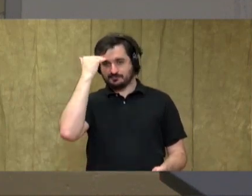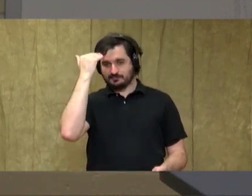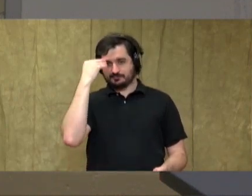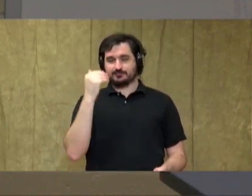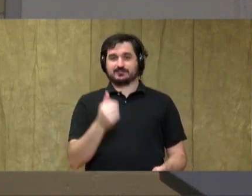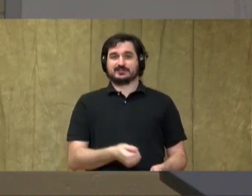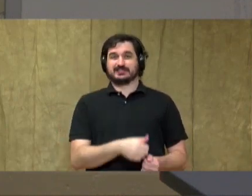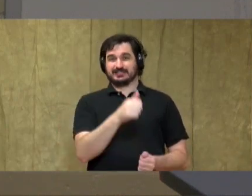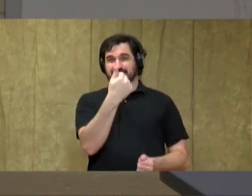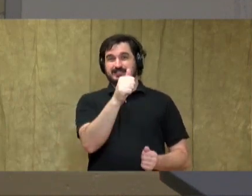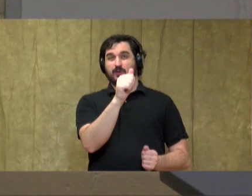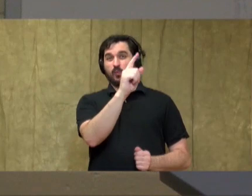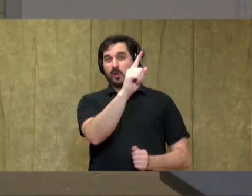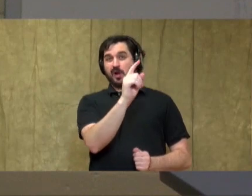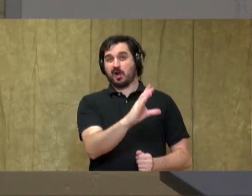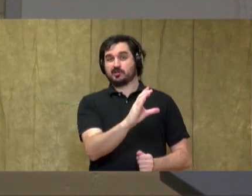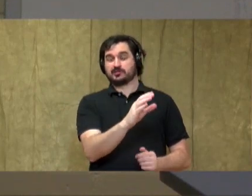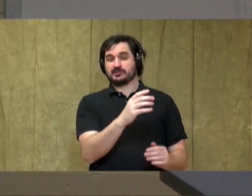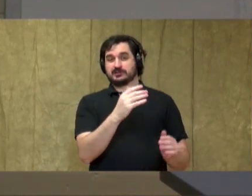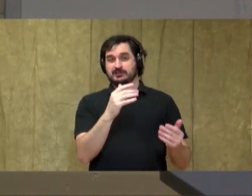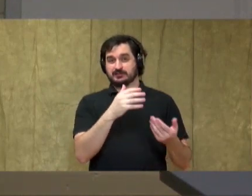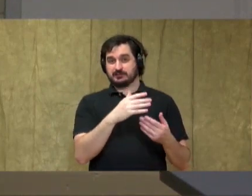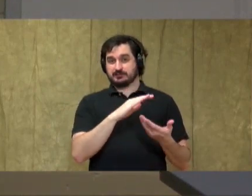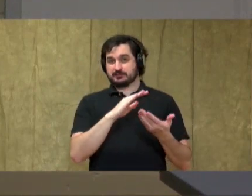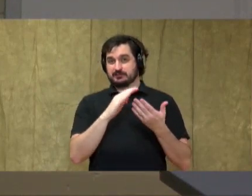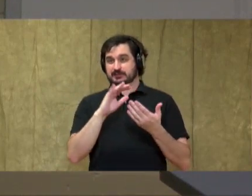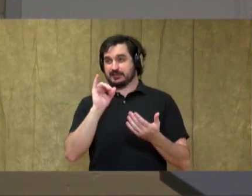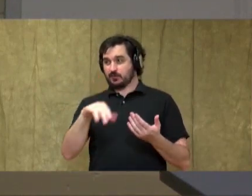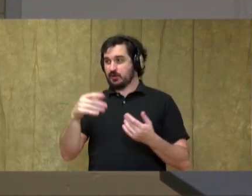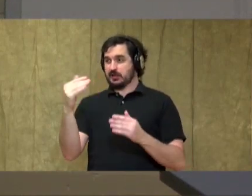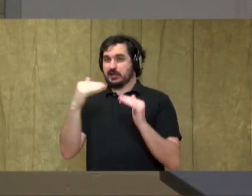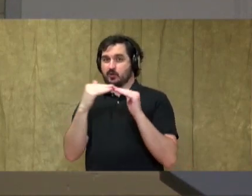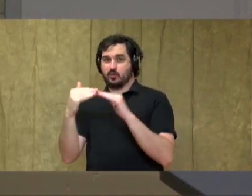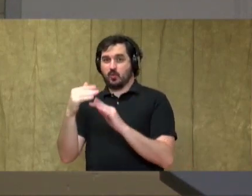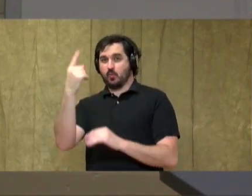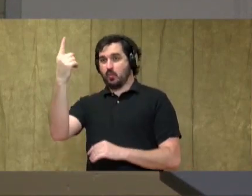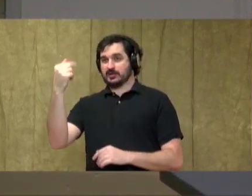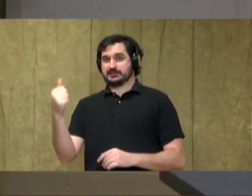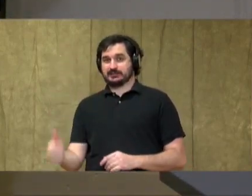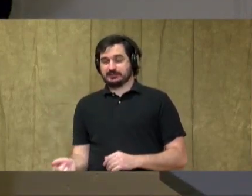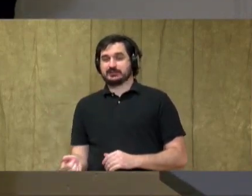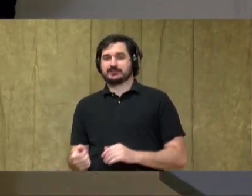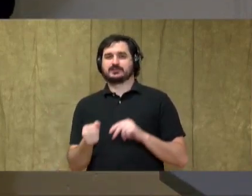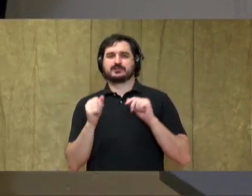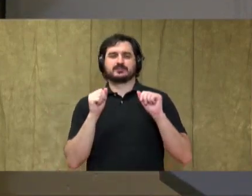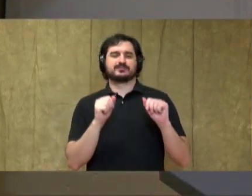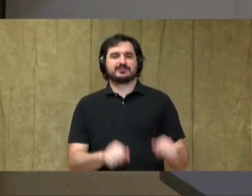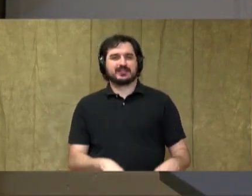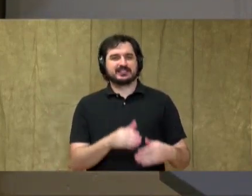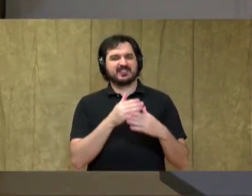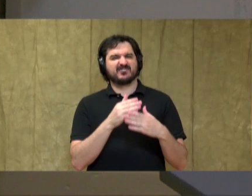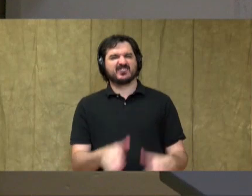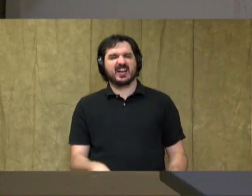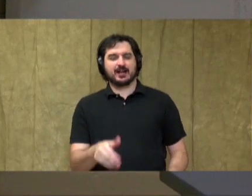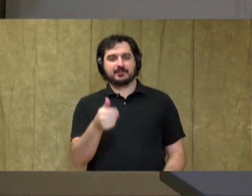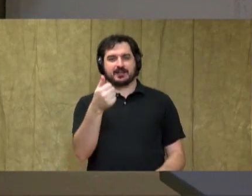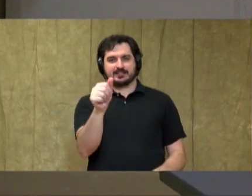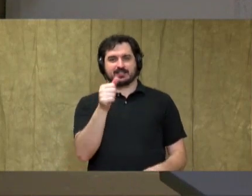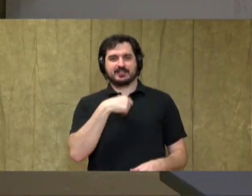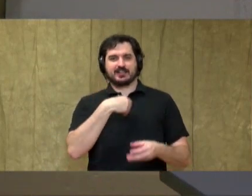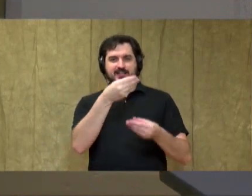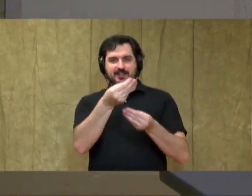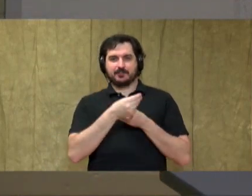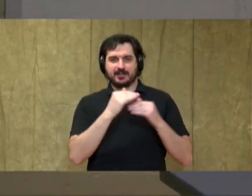10 hundredths make up 1 tenth, we could divide by 10 to get our equivalent